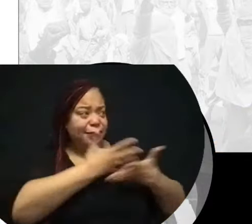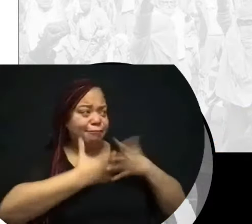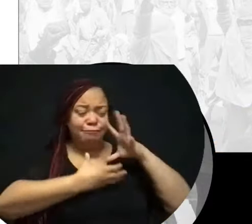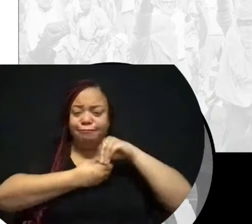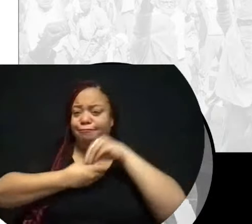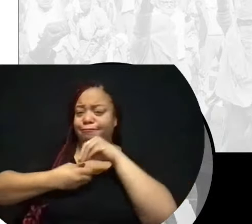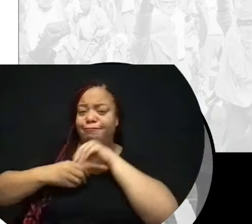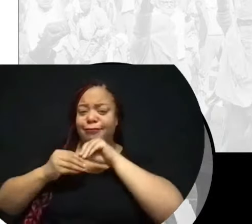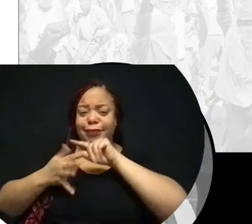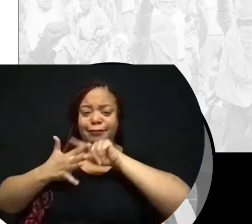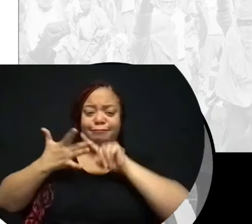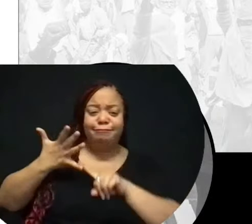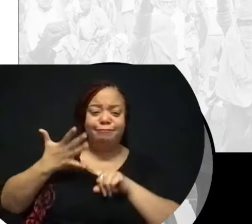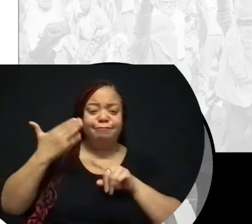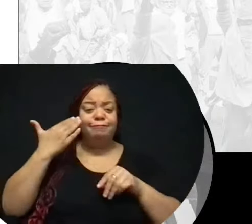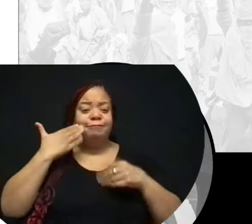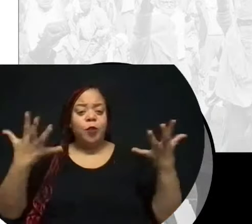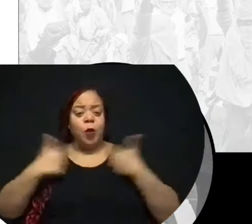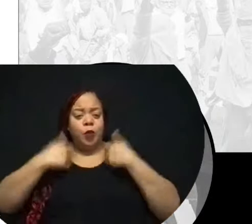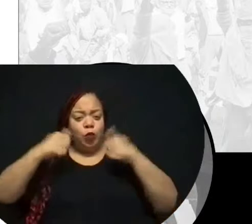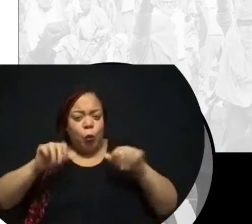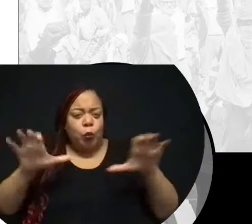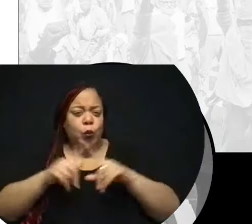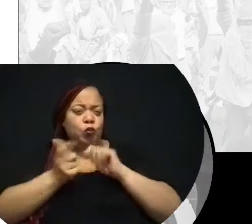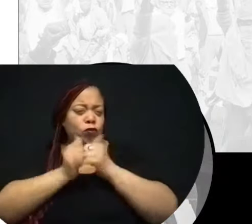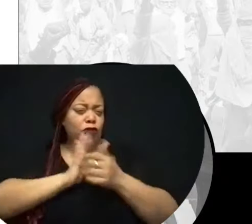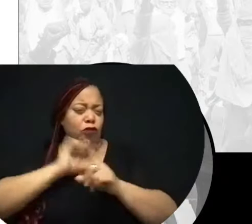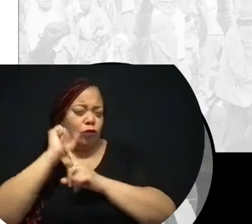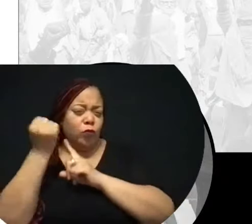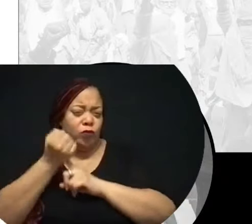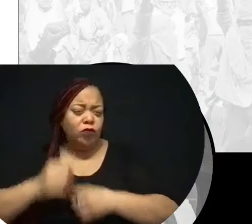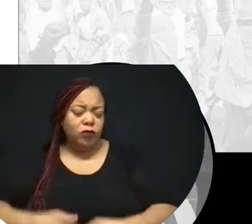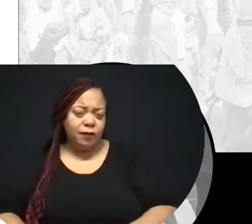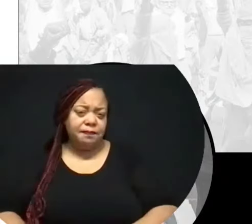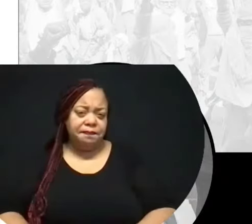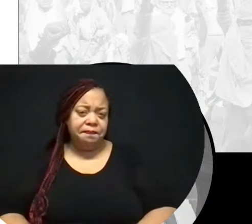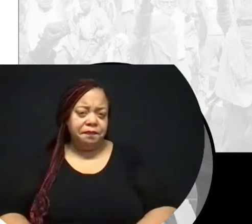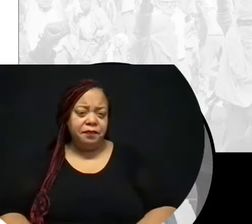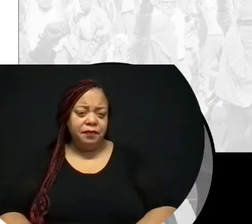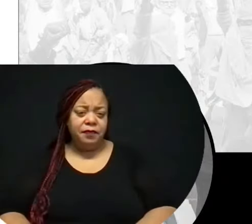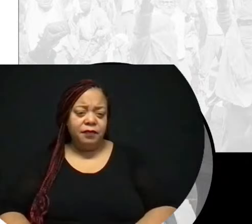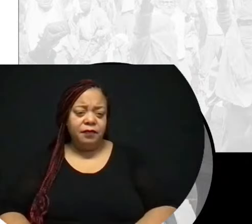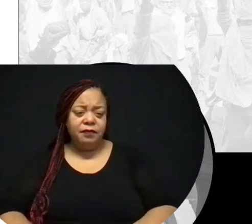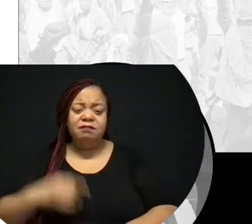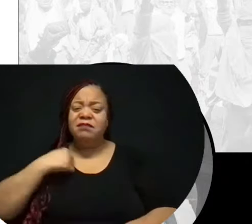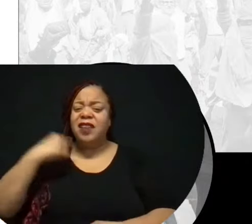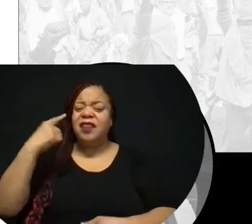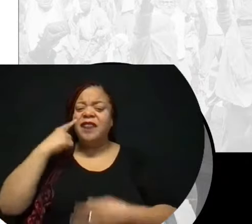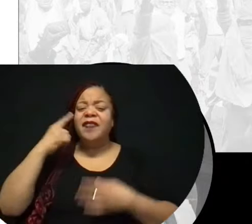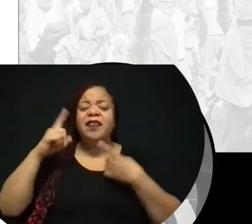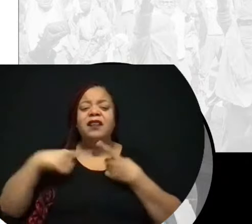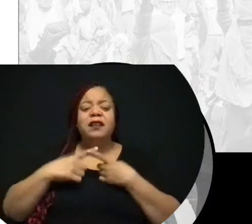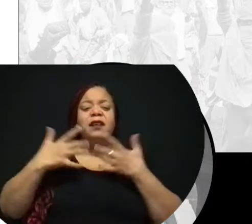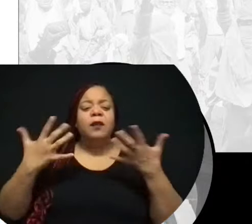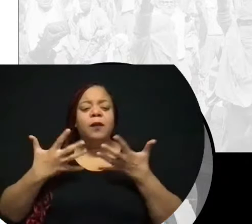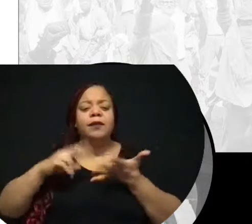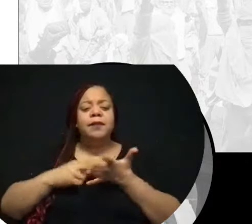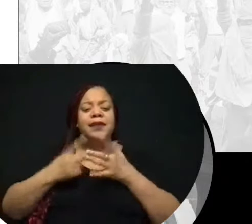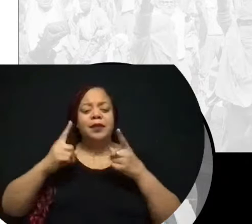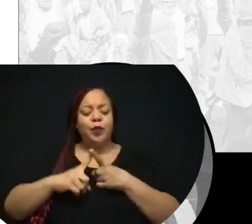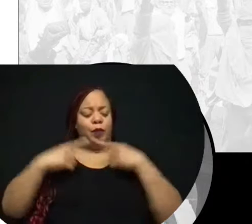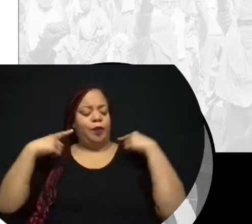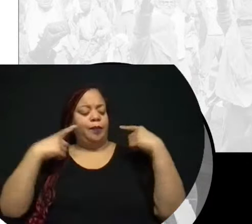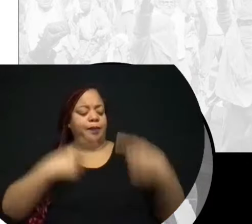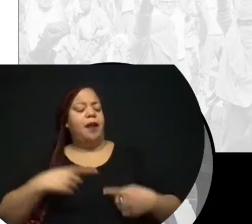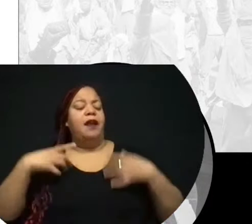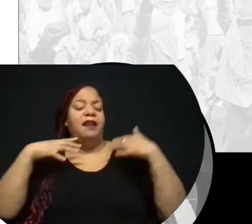You know, I think about, what does it mean to battle environmental injustice when you're not even considered or